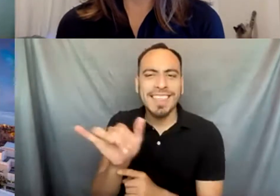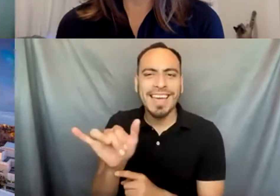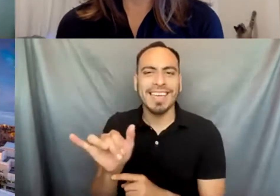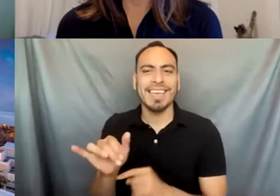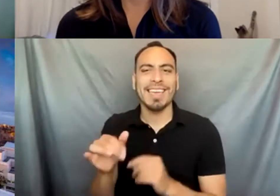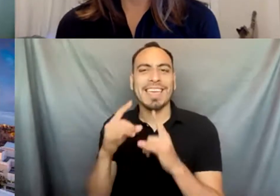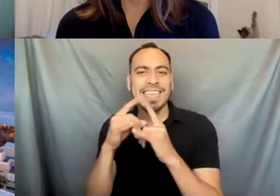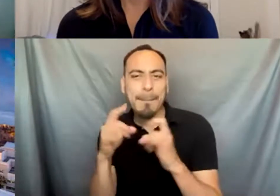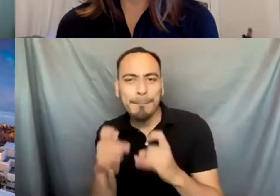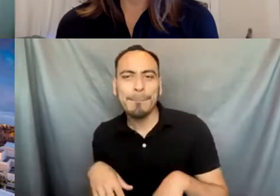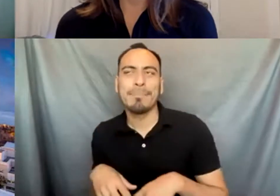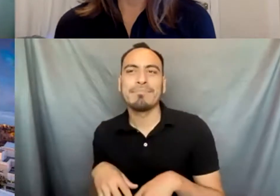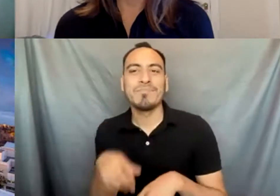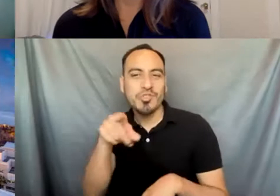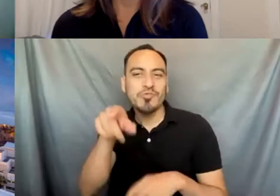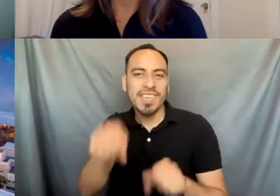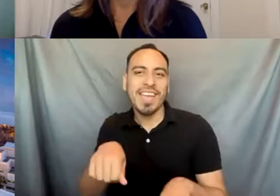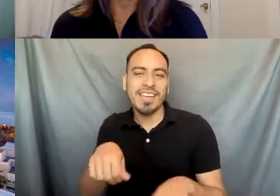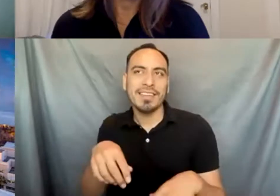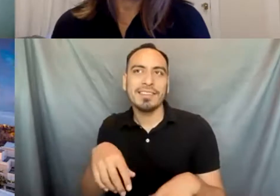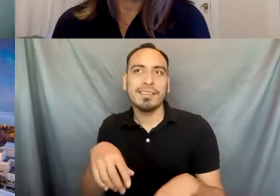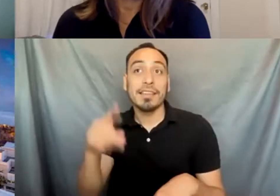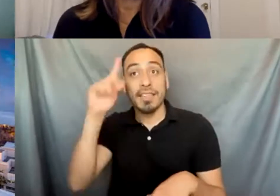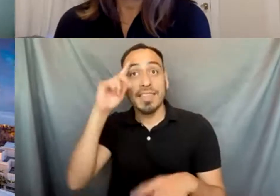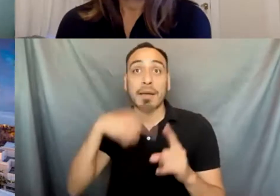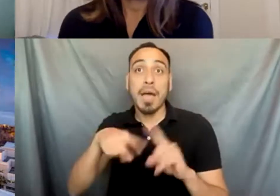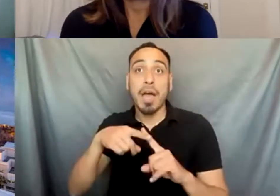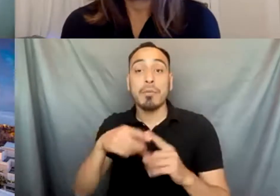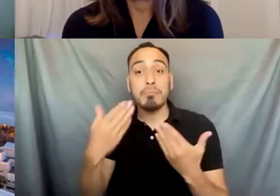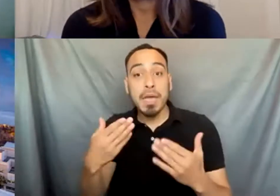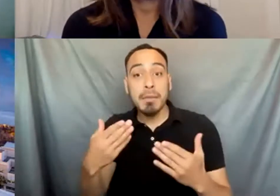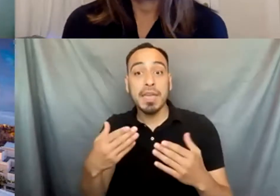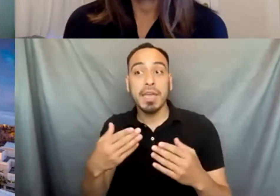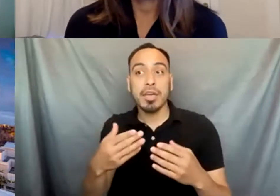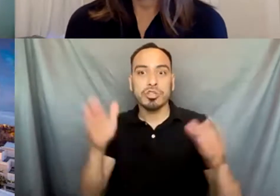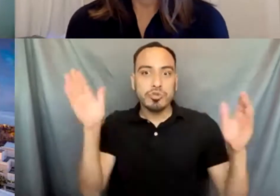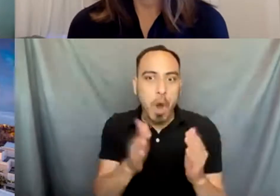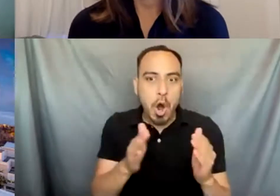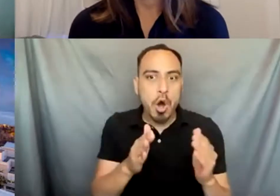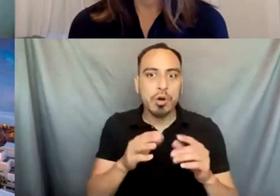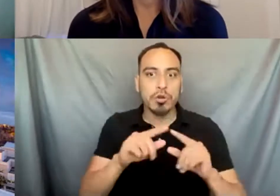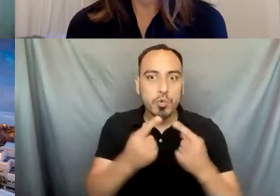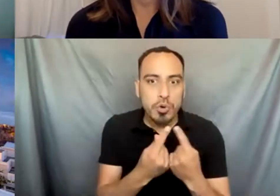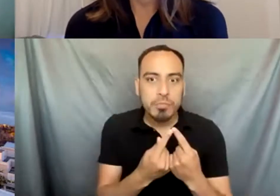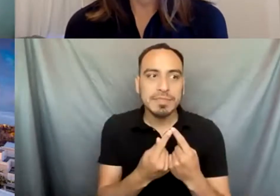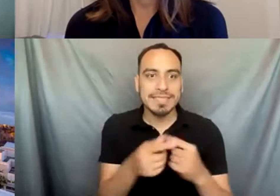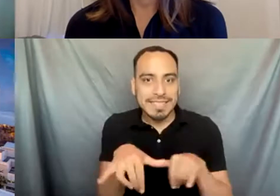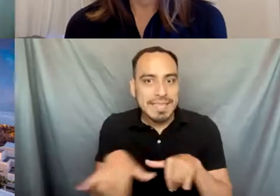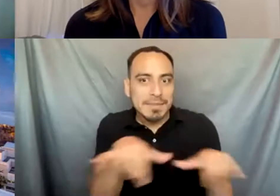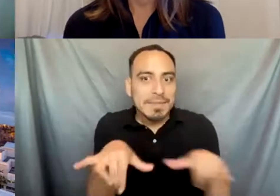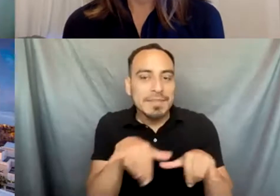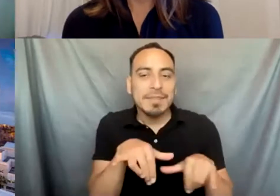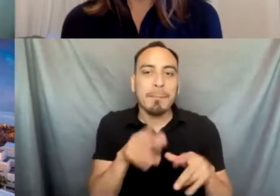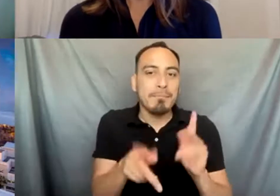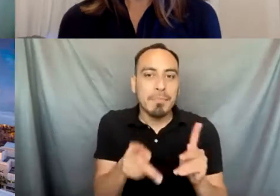back on the concept of stable groups, and obviously, if they're with the same